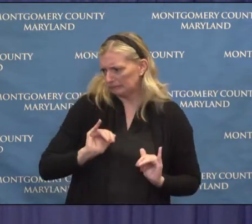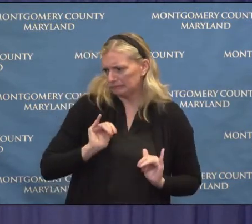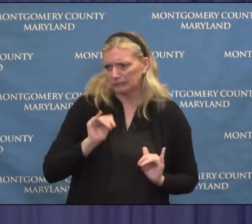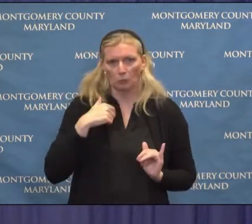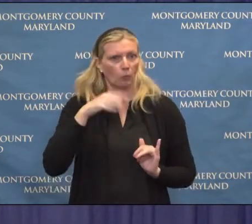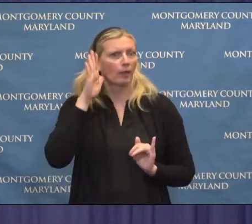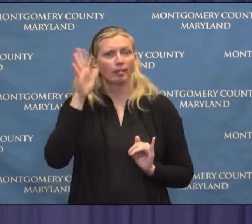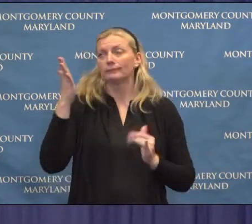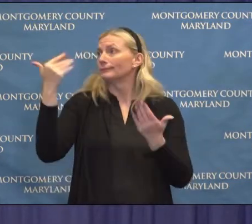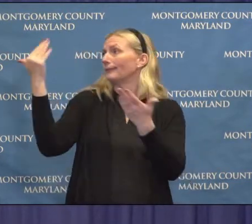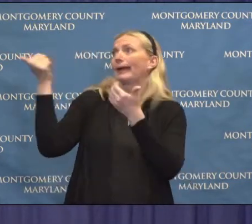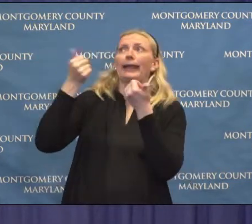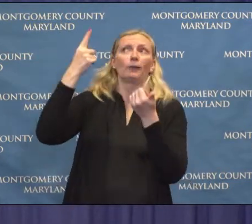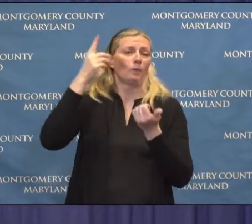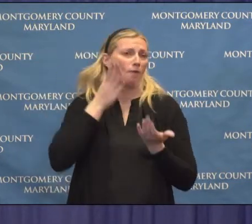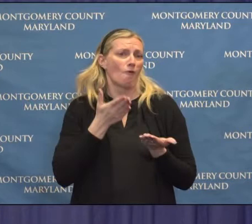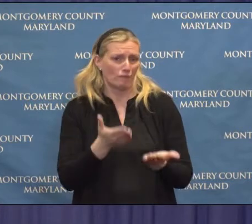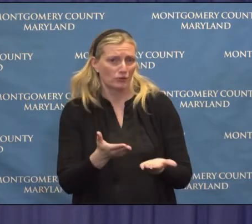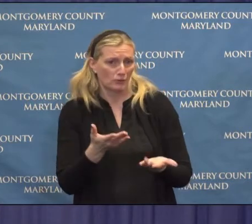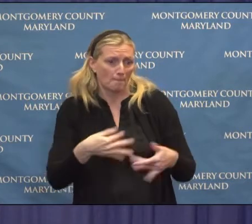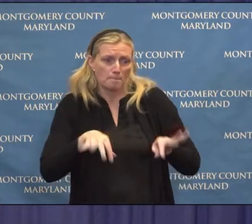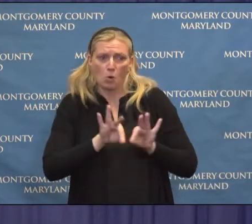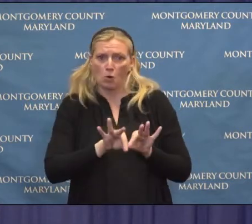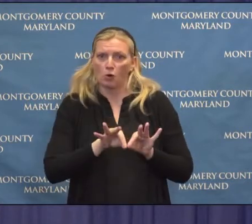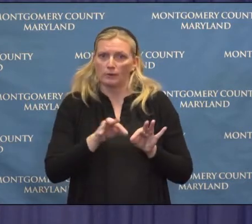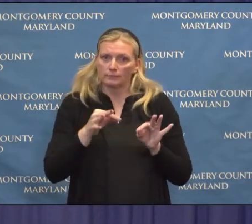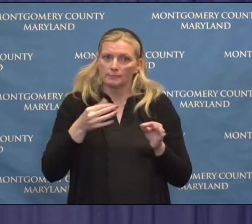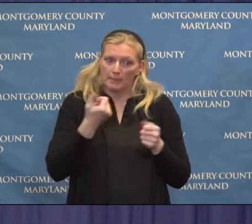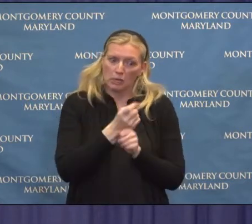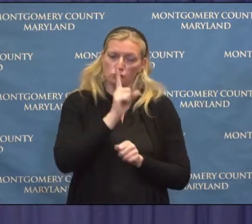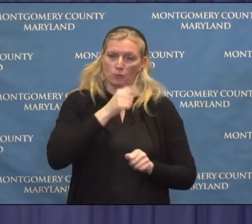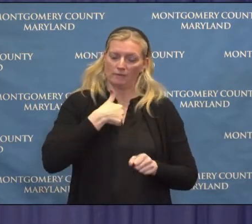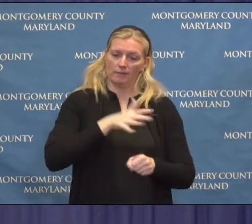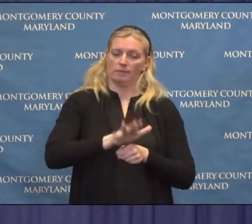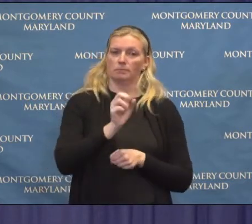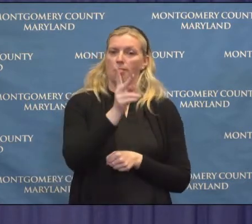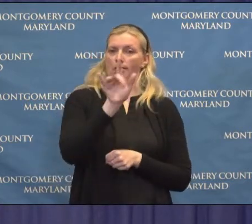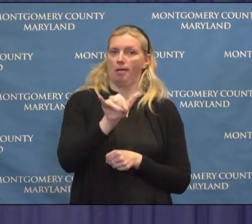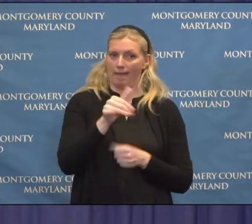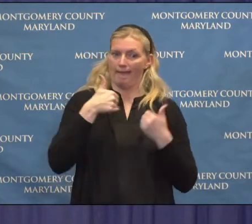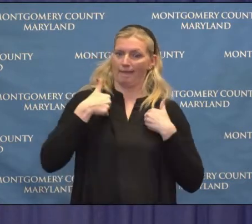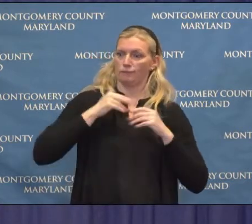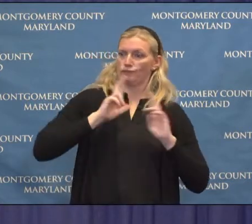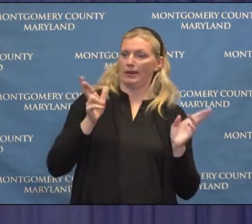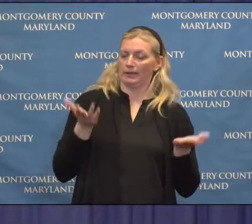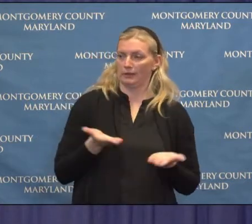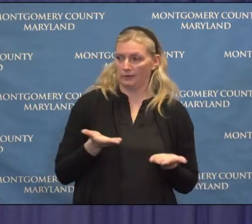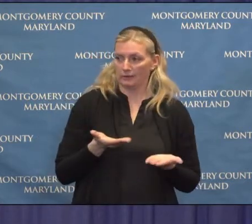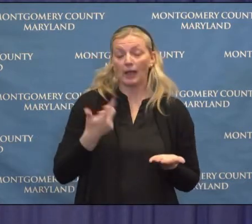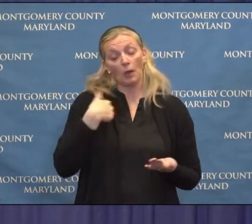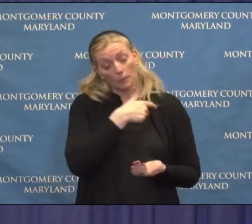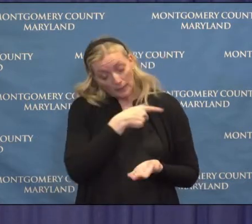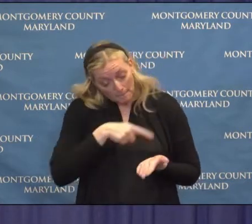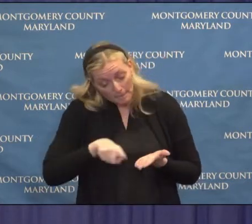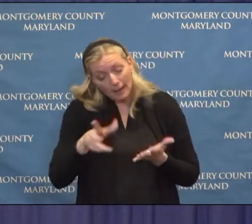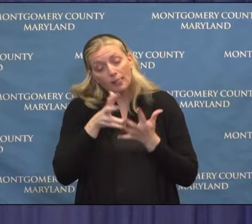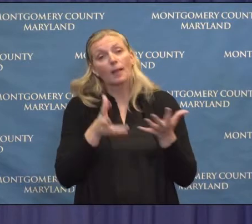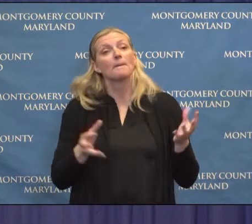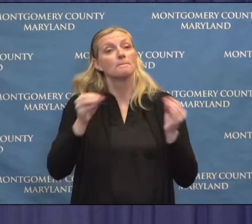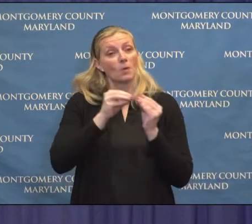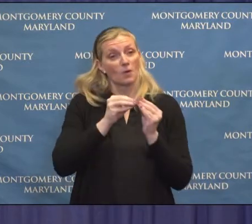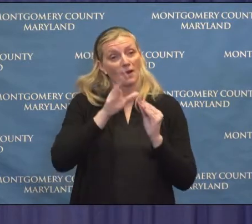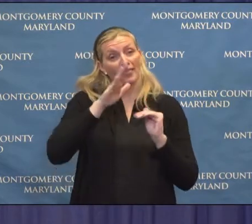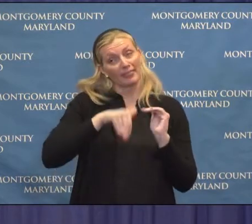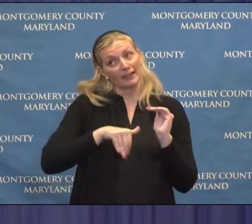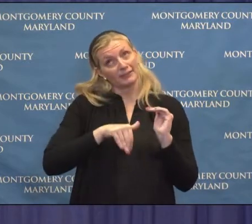offering it to you, because the important thing is to try to get these supplies here. And we're paying a lot more than what the